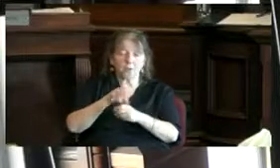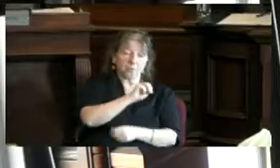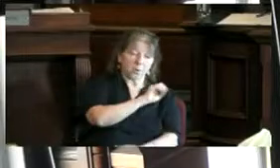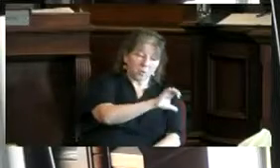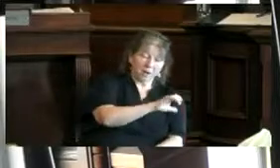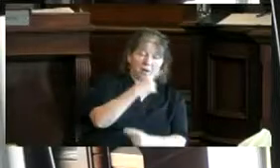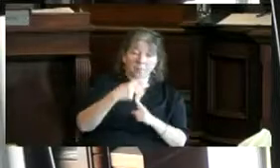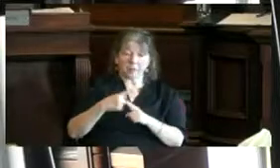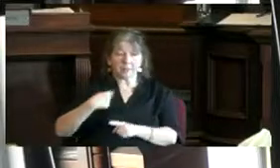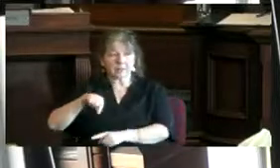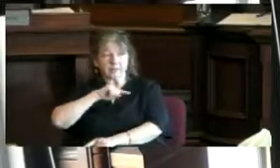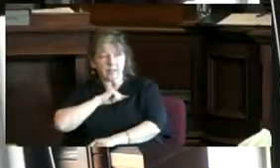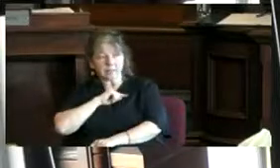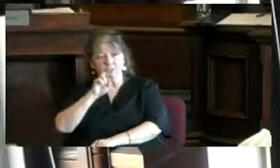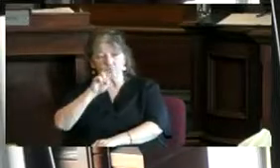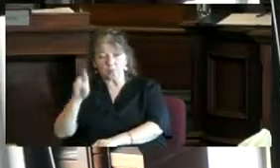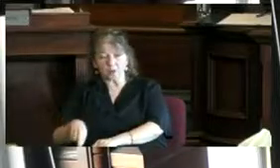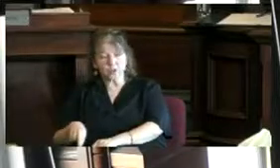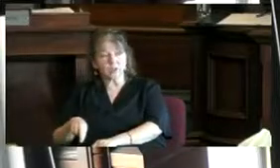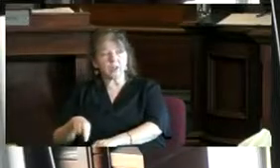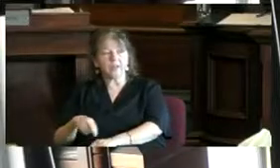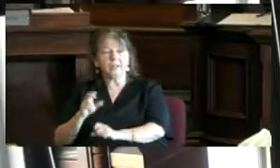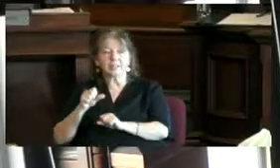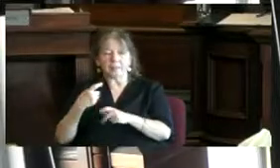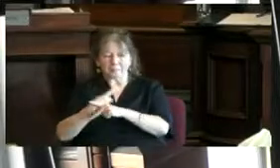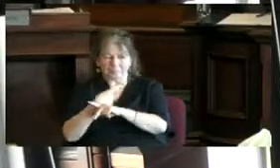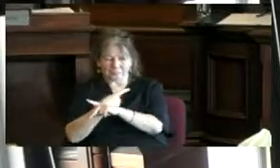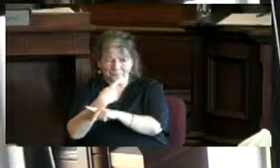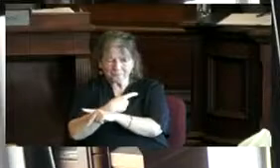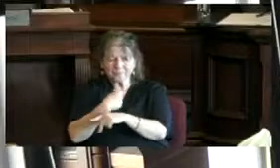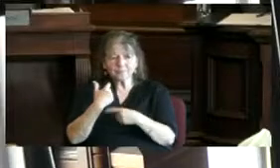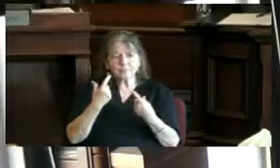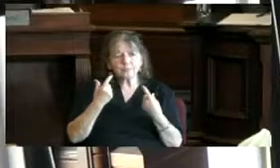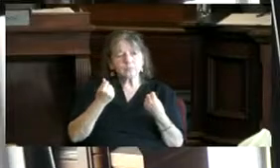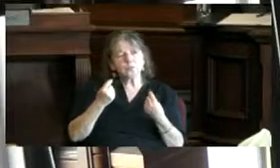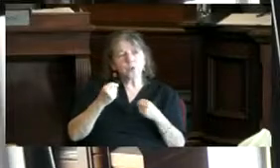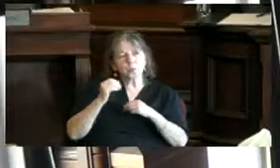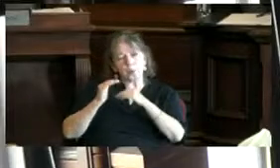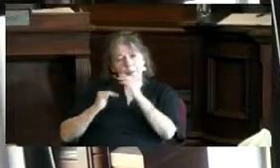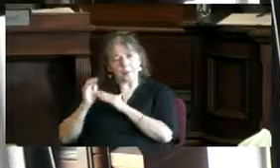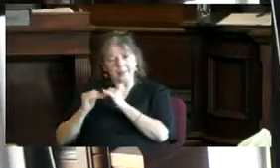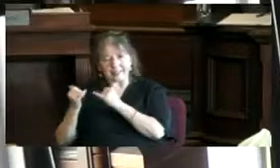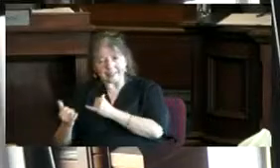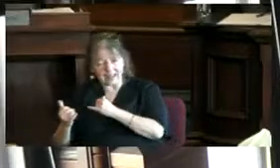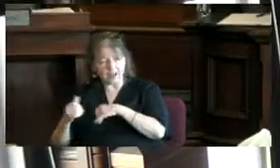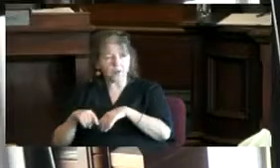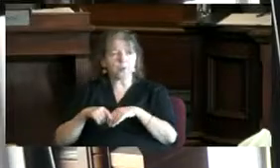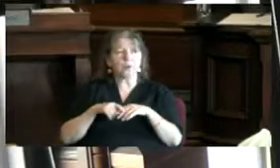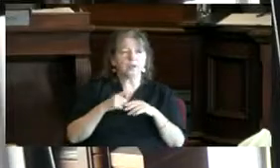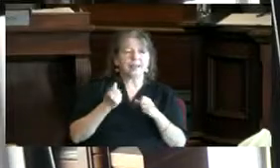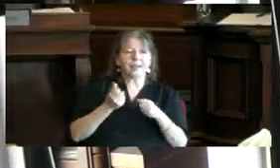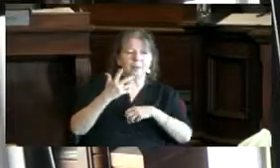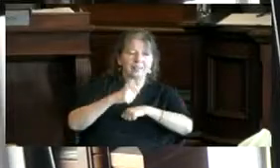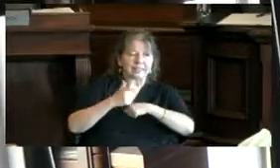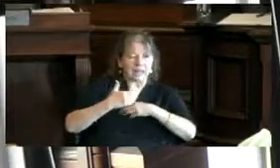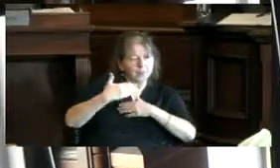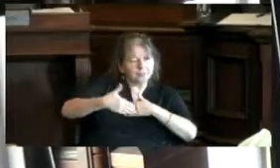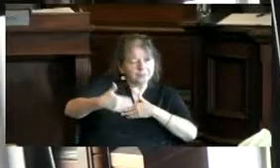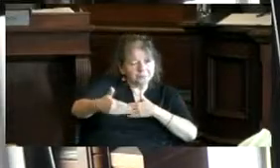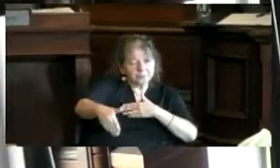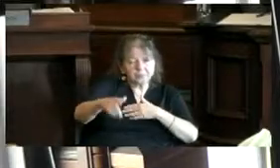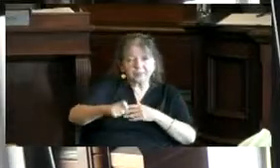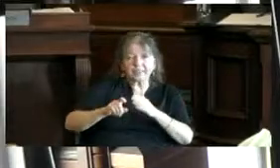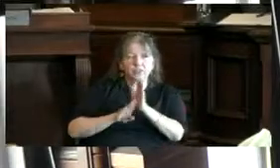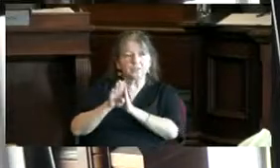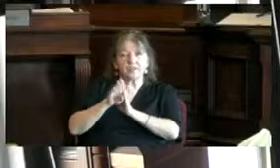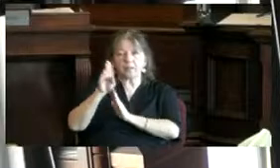as well. And then that will allow to take into consideration what we're building out and how long that timeline looks. But again,